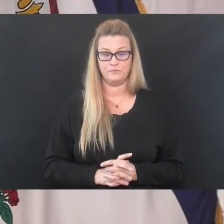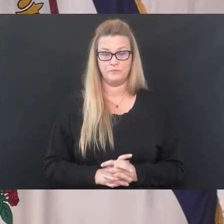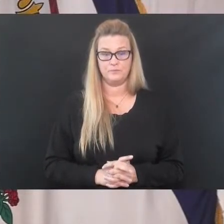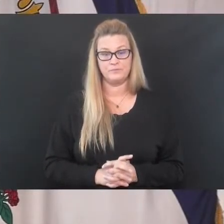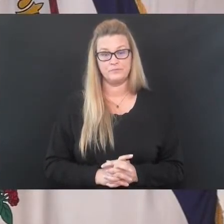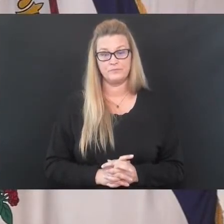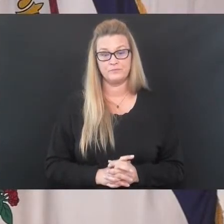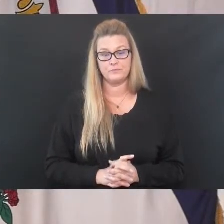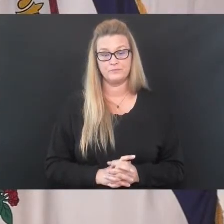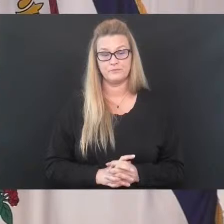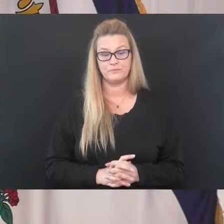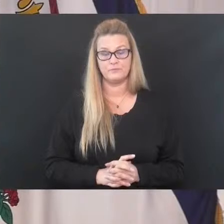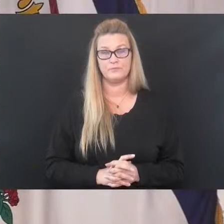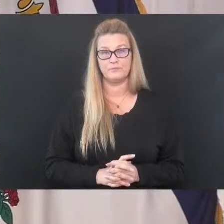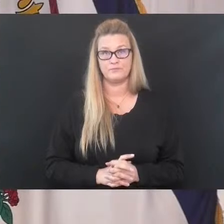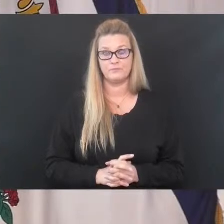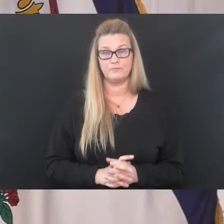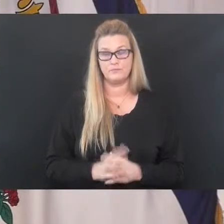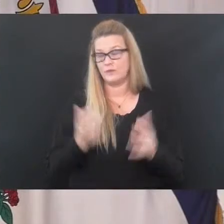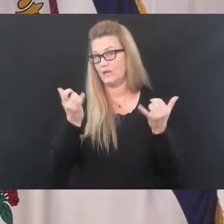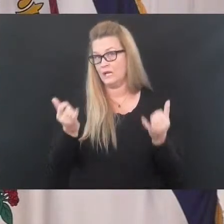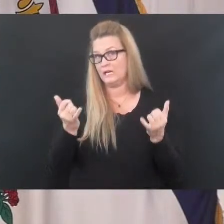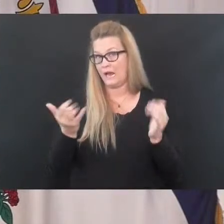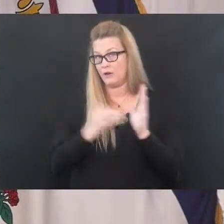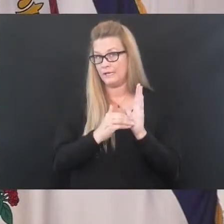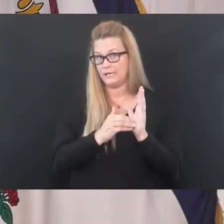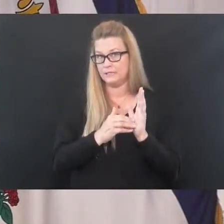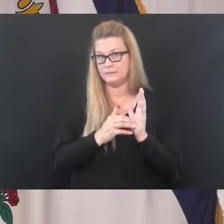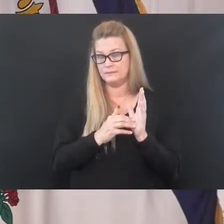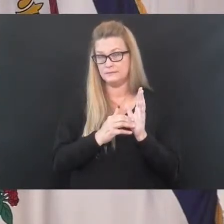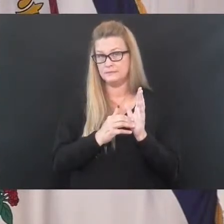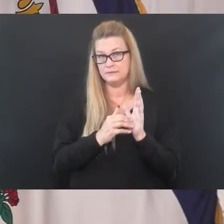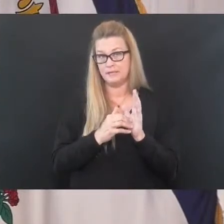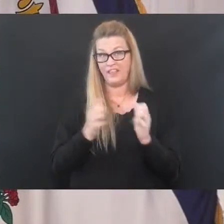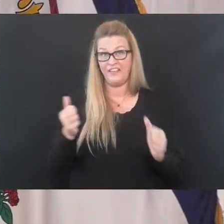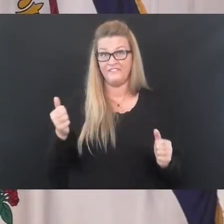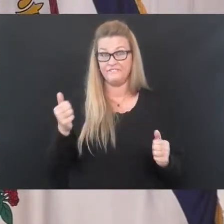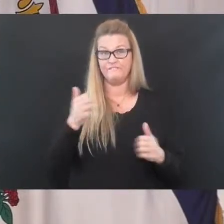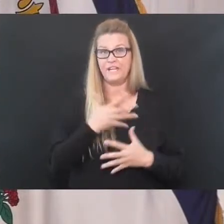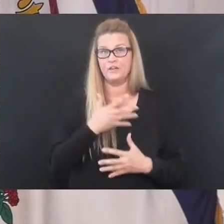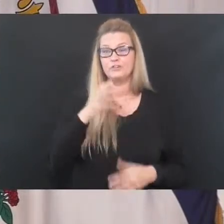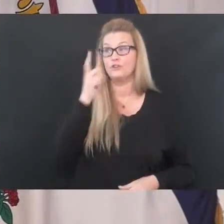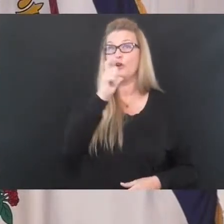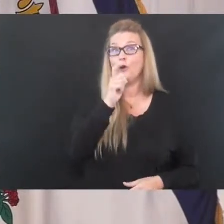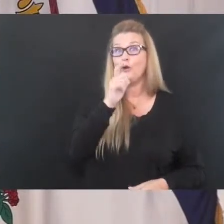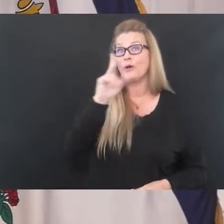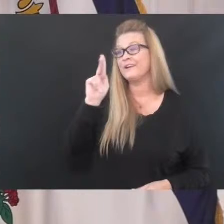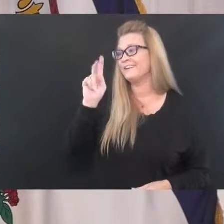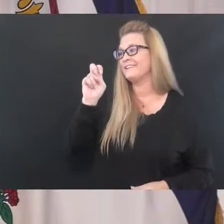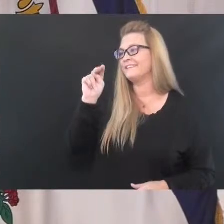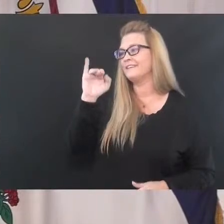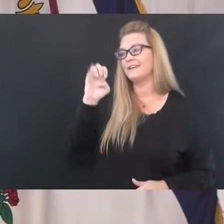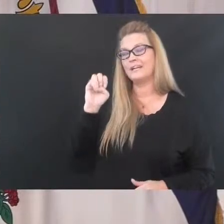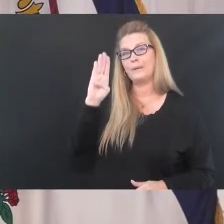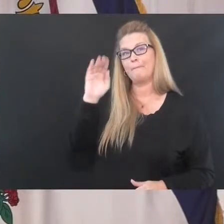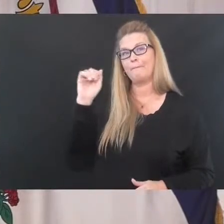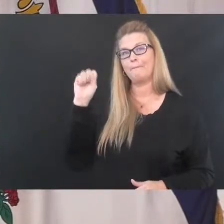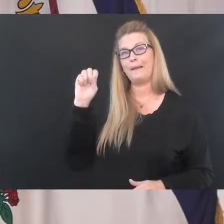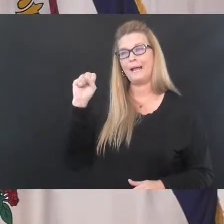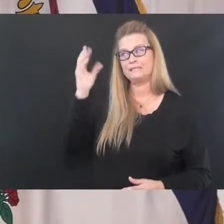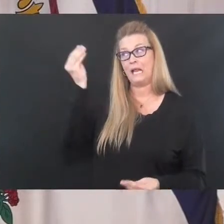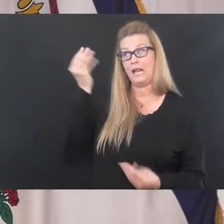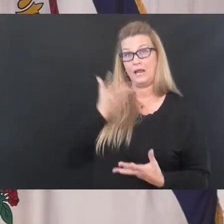again, we fear, Kenny Bass brought it to our attention,